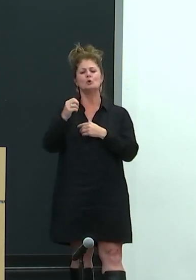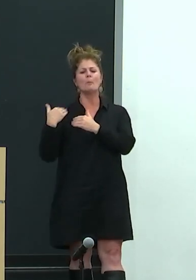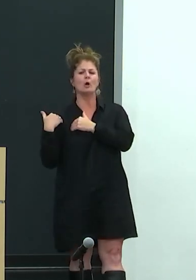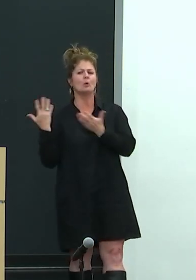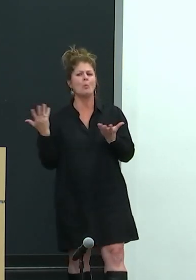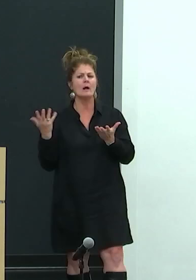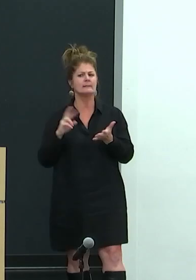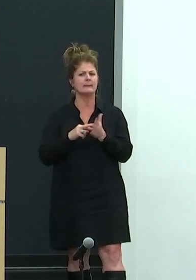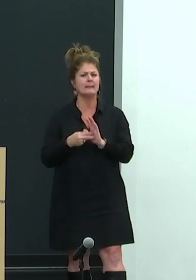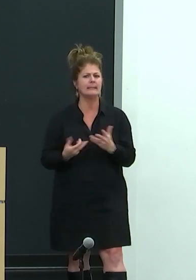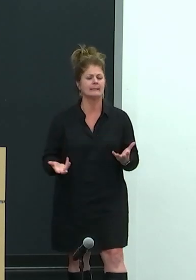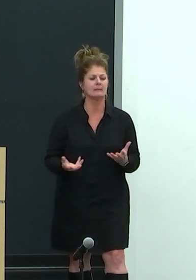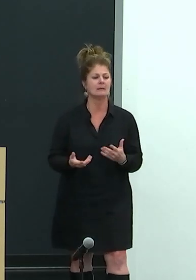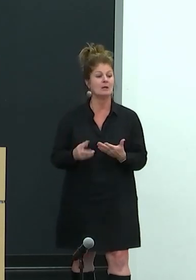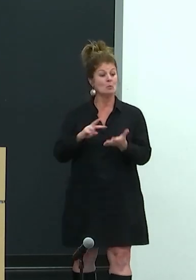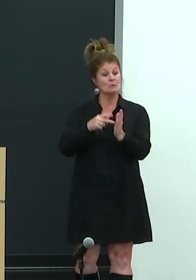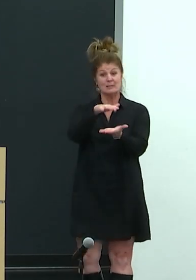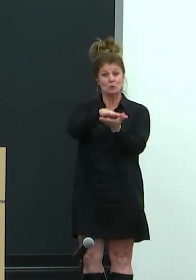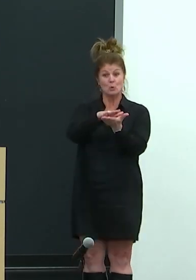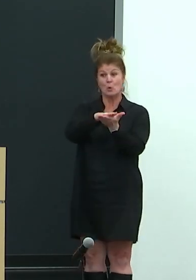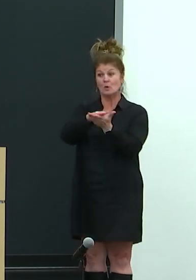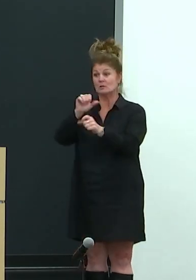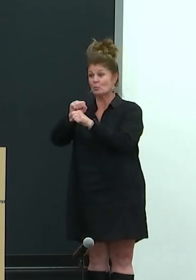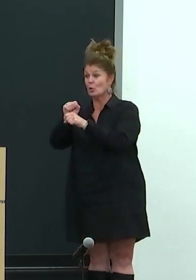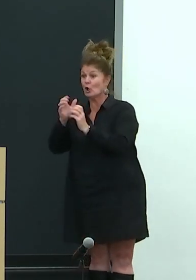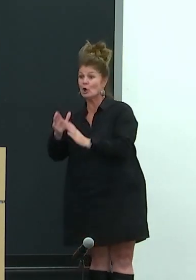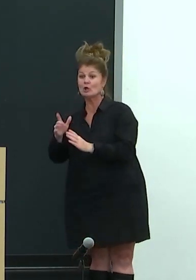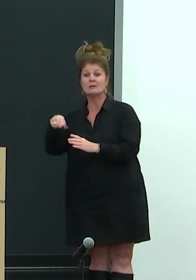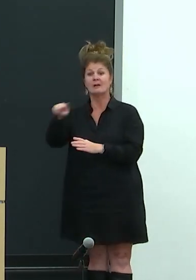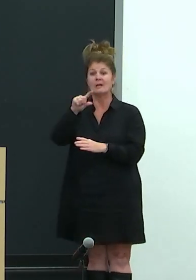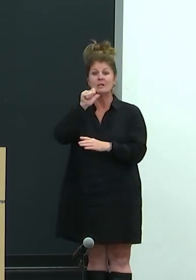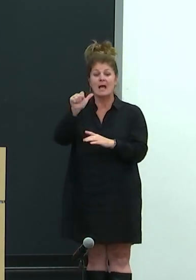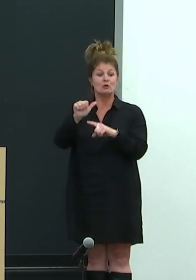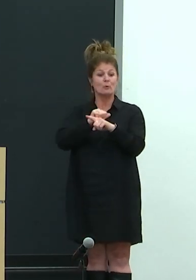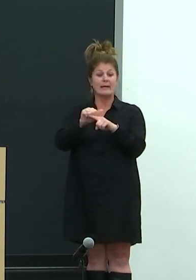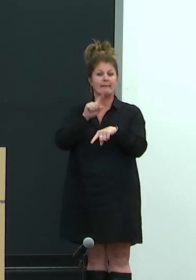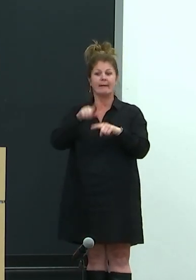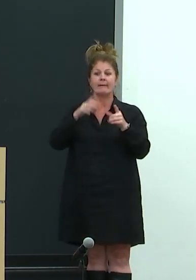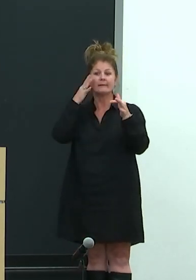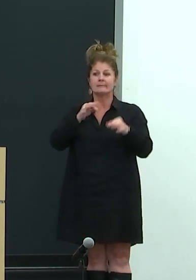and employers who are not medically trained to make these determinations on their own.